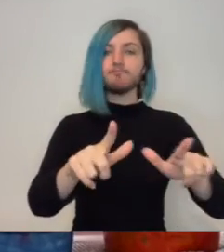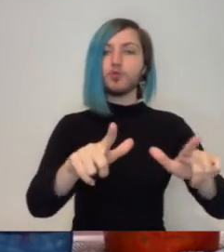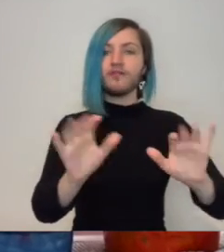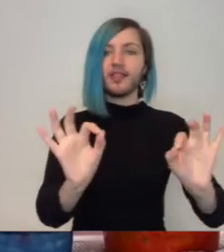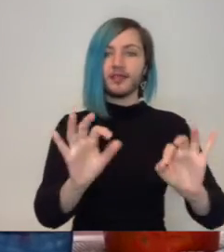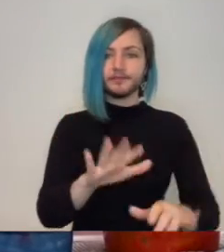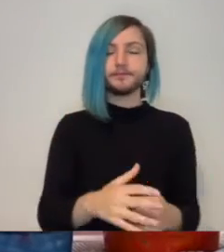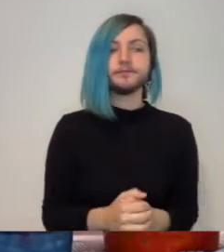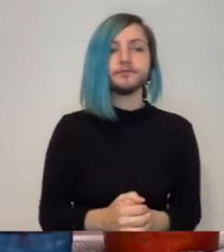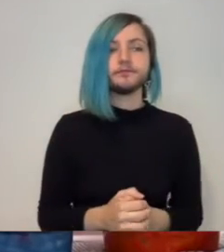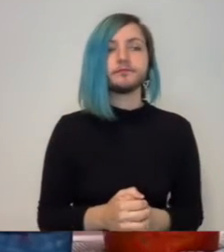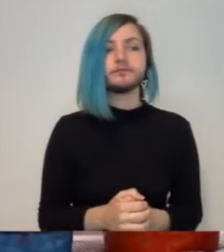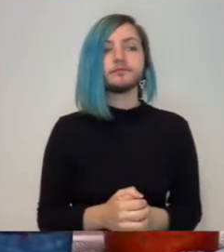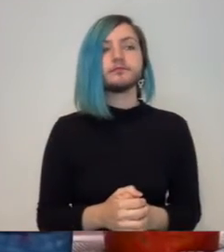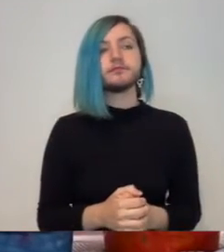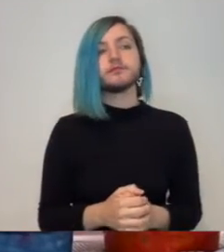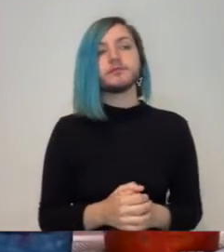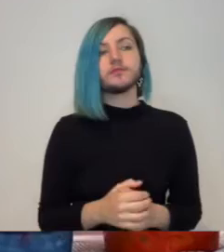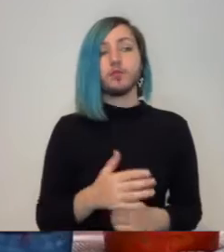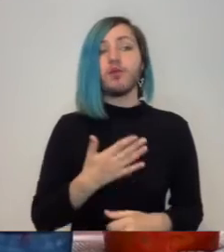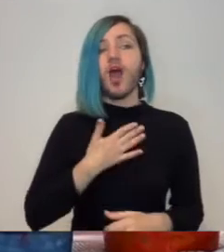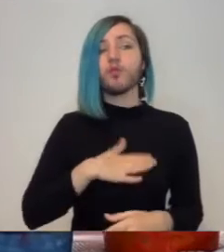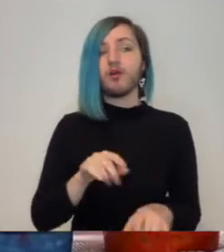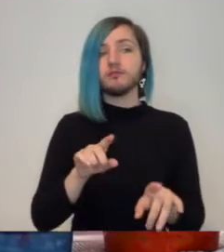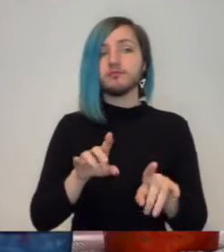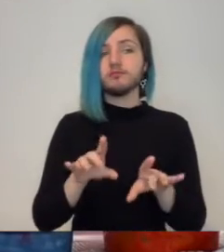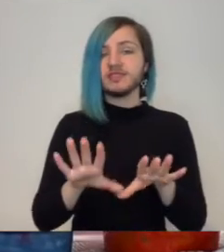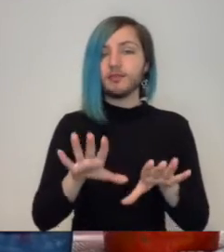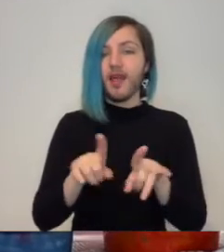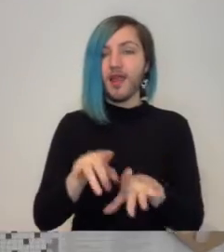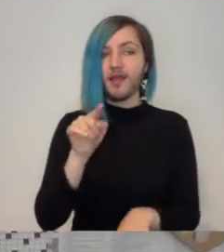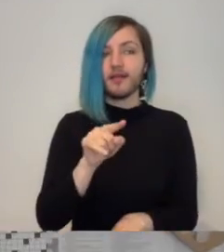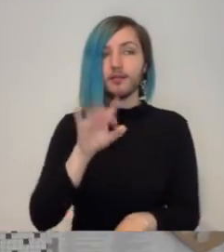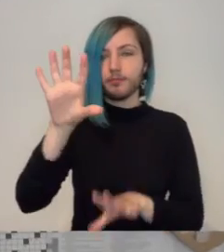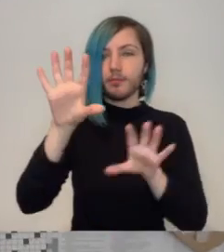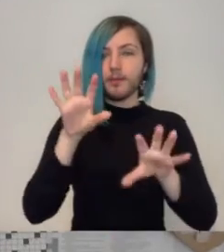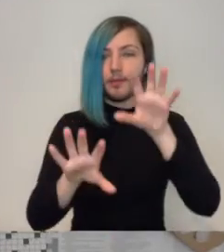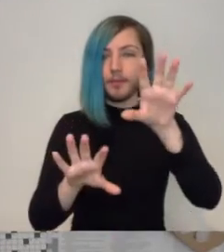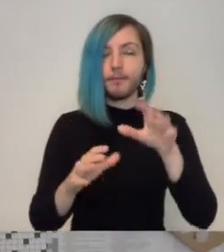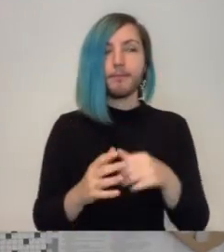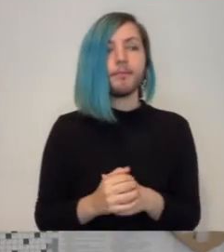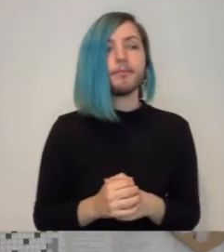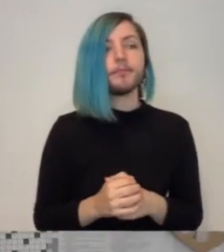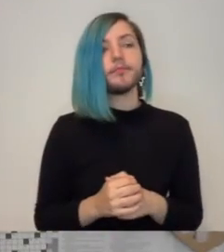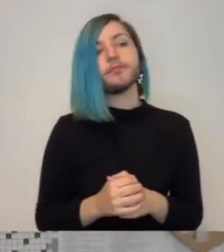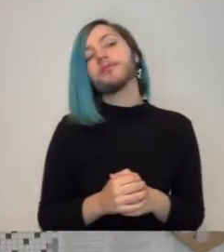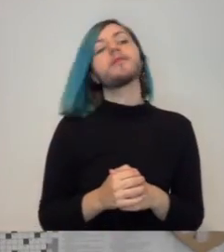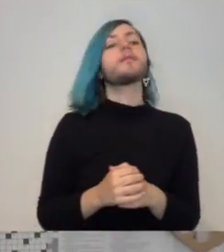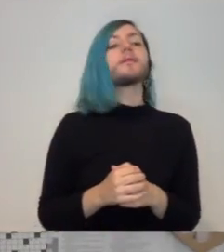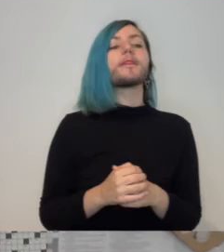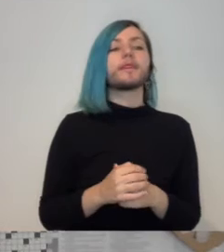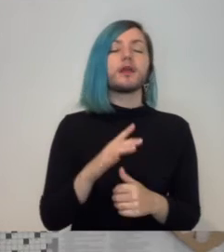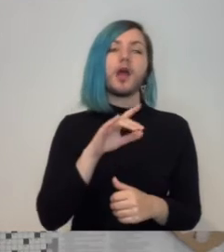I think because I wanted it like a towel like this, I'm gonna